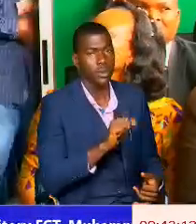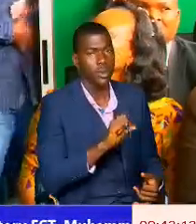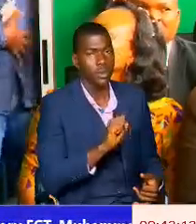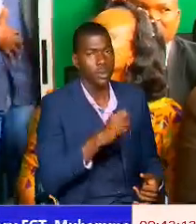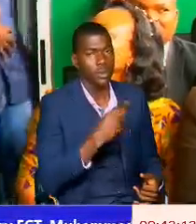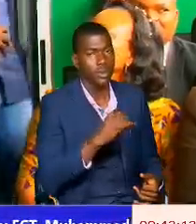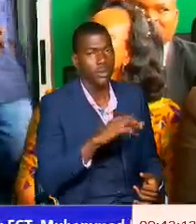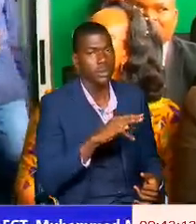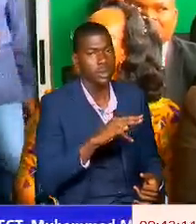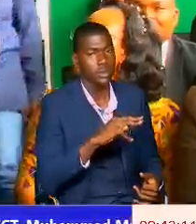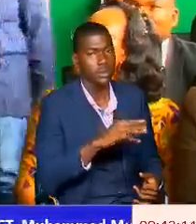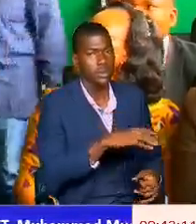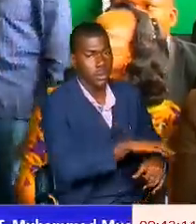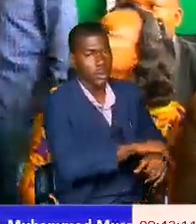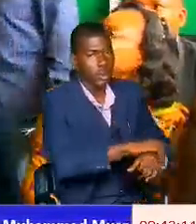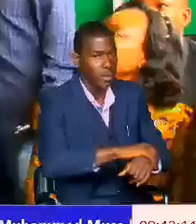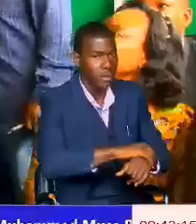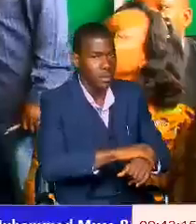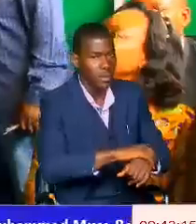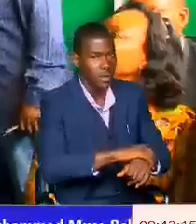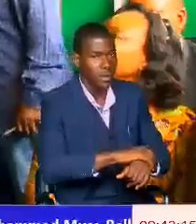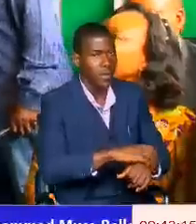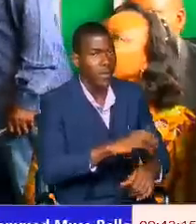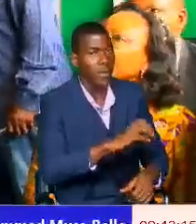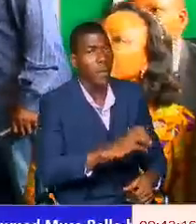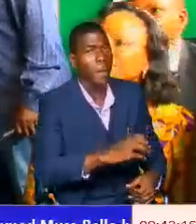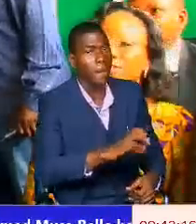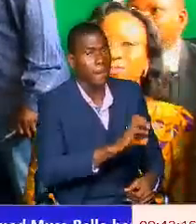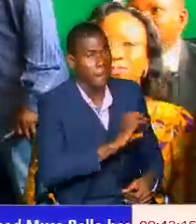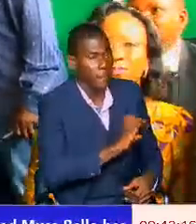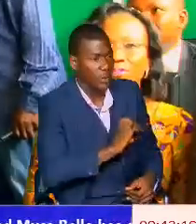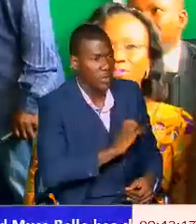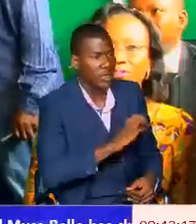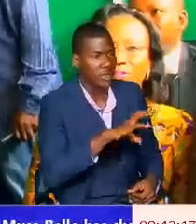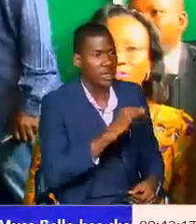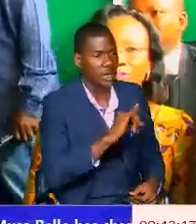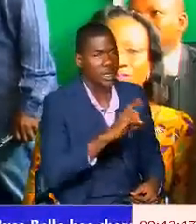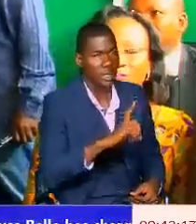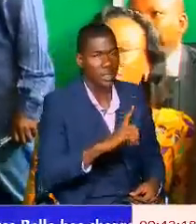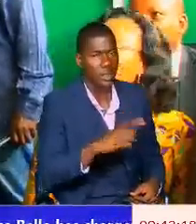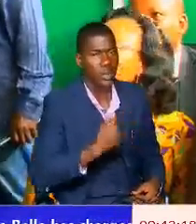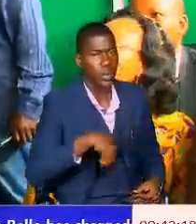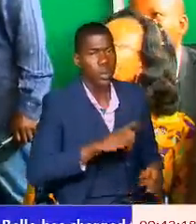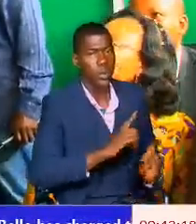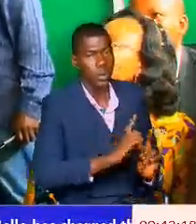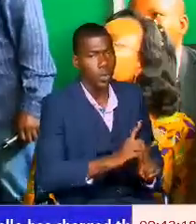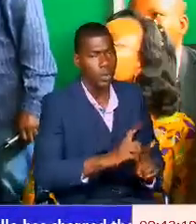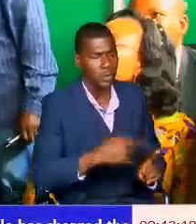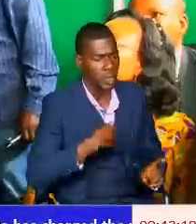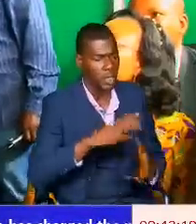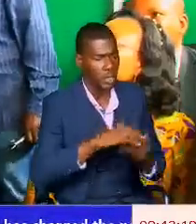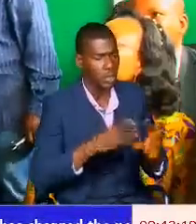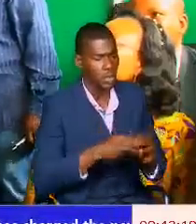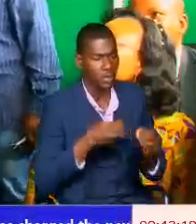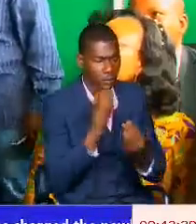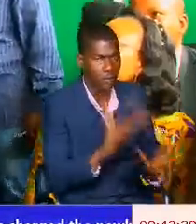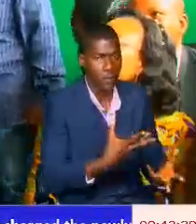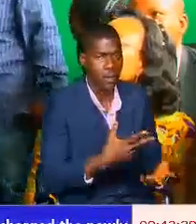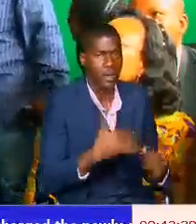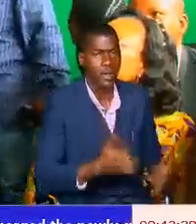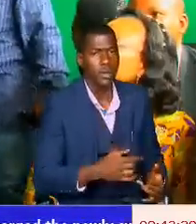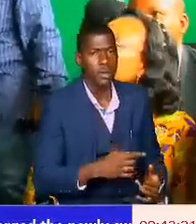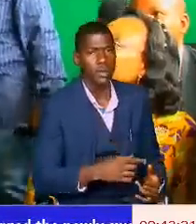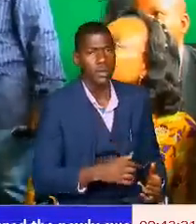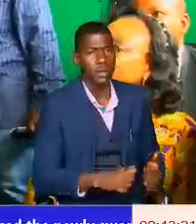mistake. Sorry. You still say don't they carry us go everywhere? Sorry. No problem. We go for CID. I tell them this story. One